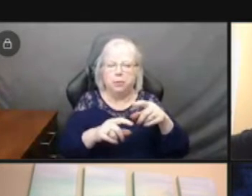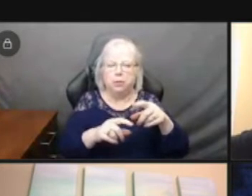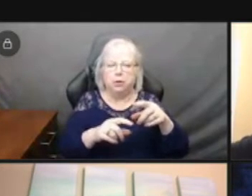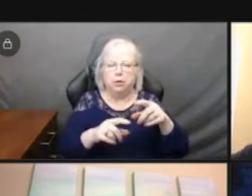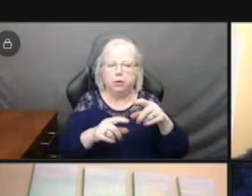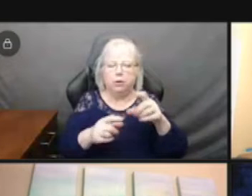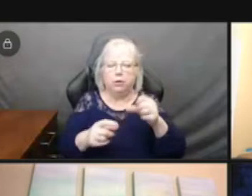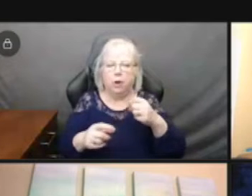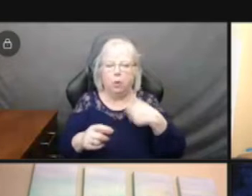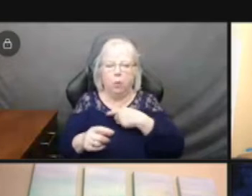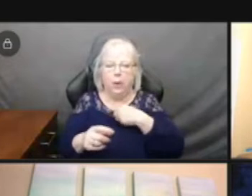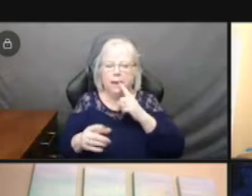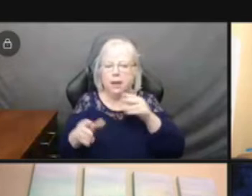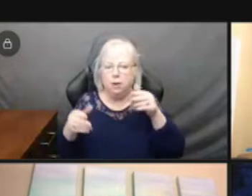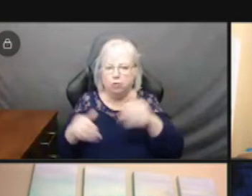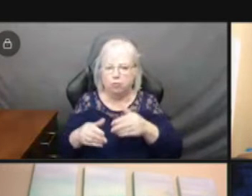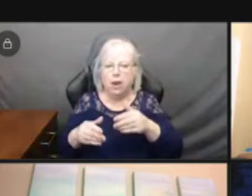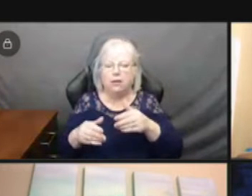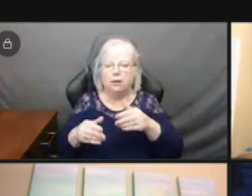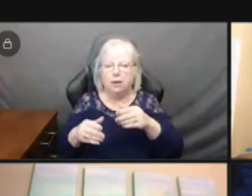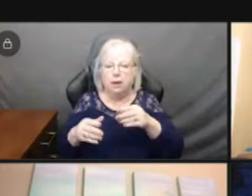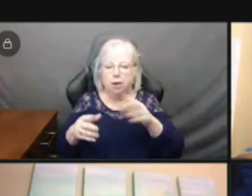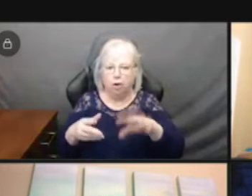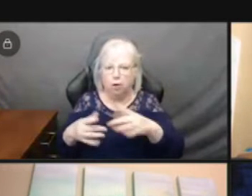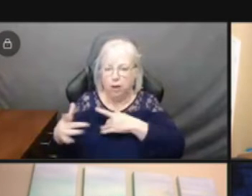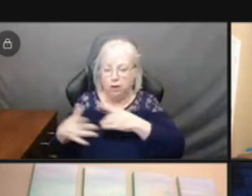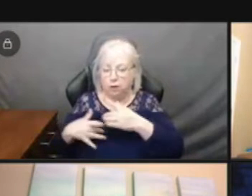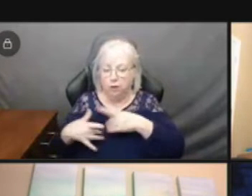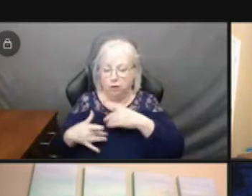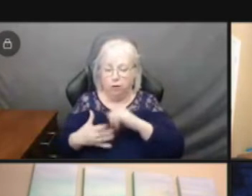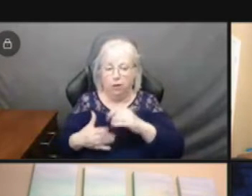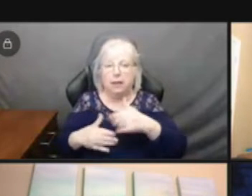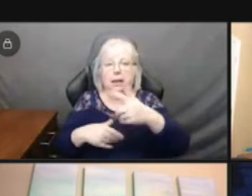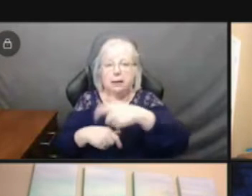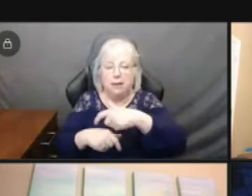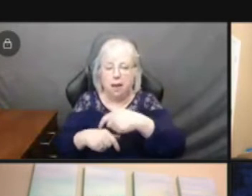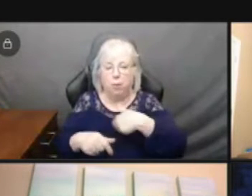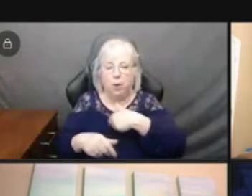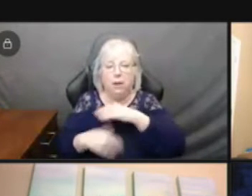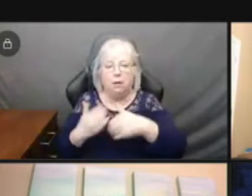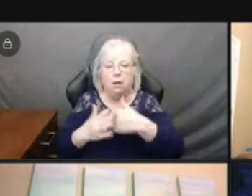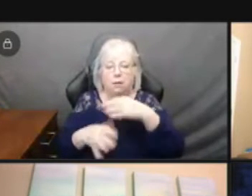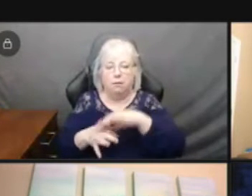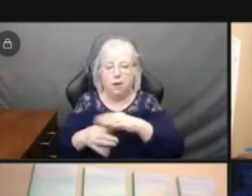to make sure we have a favorable vote next time. So that's open to all my colleagues.